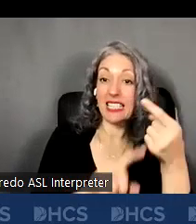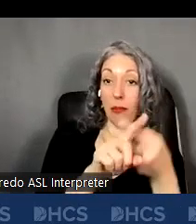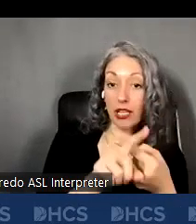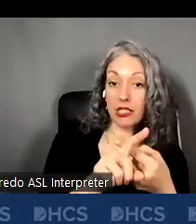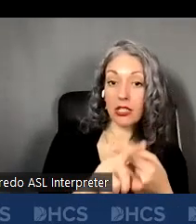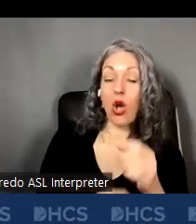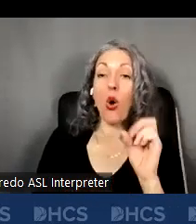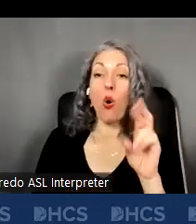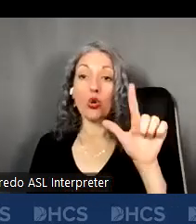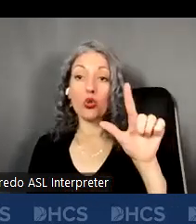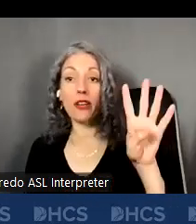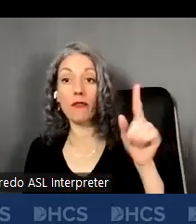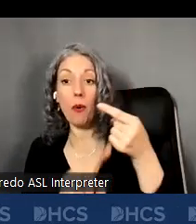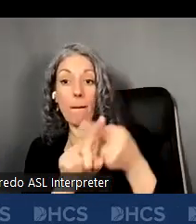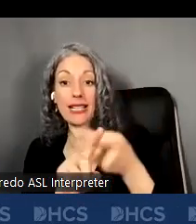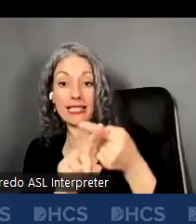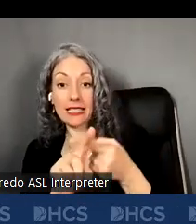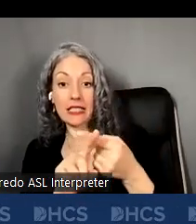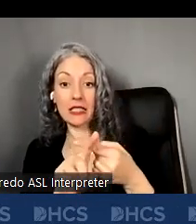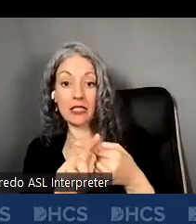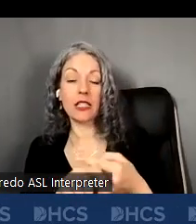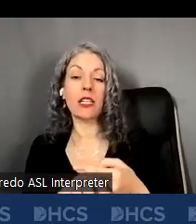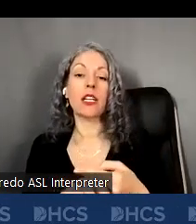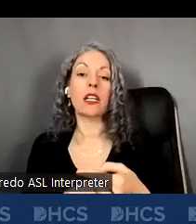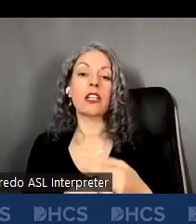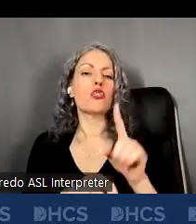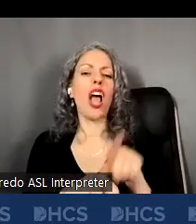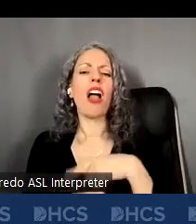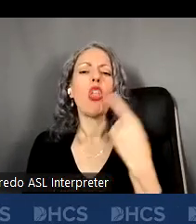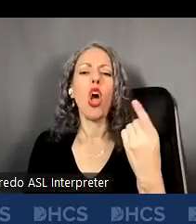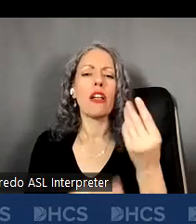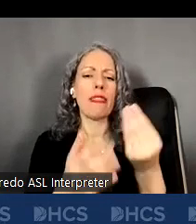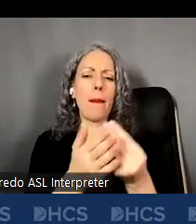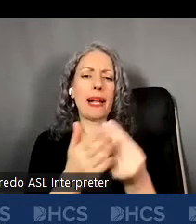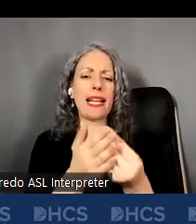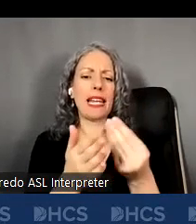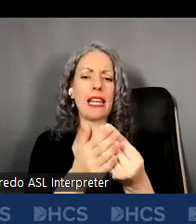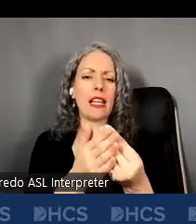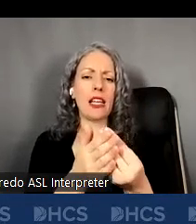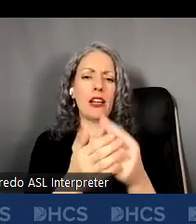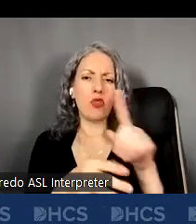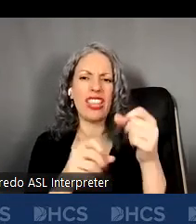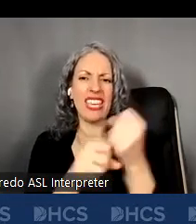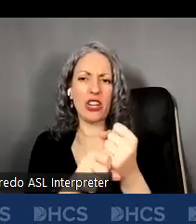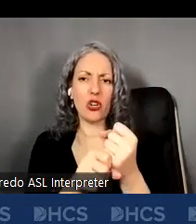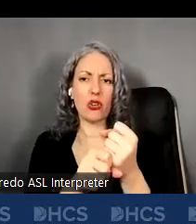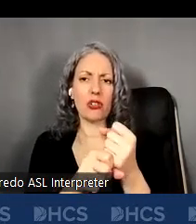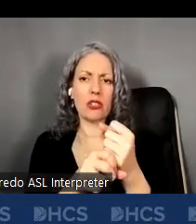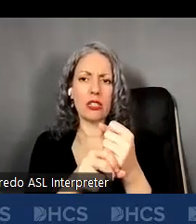is applying, does that mean that the funding cycle is 24 months on a fiscal year cycle?